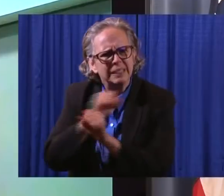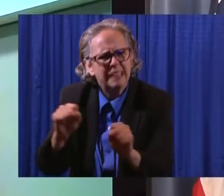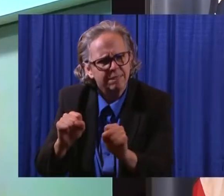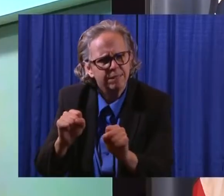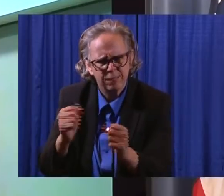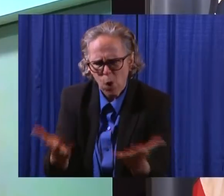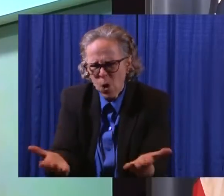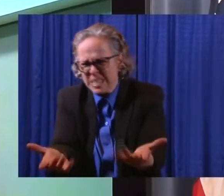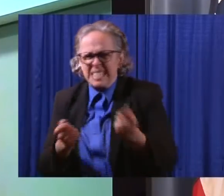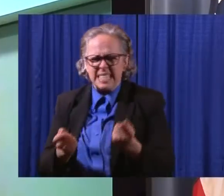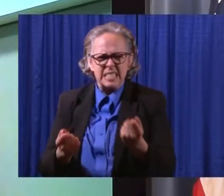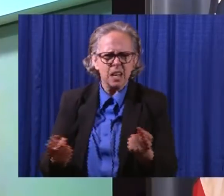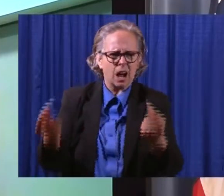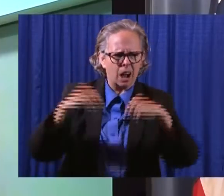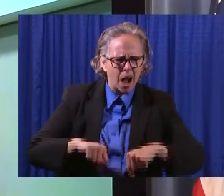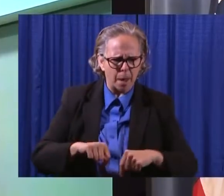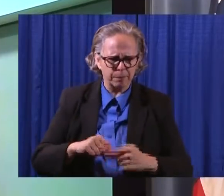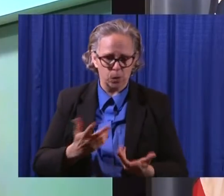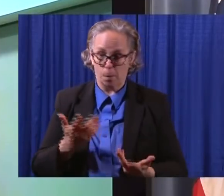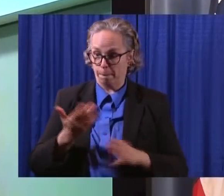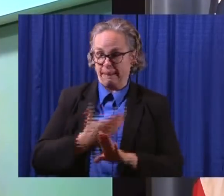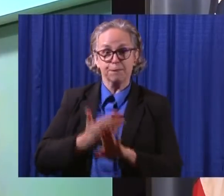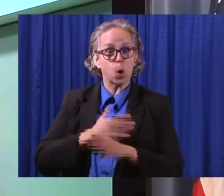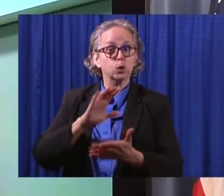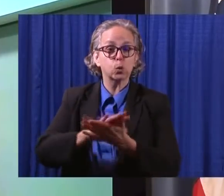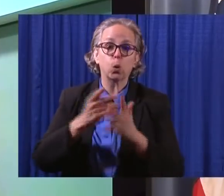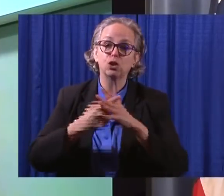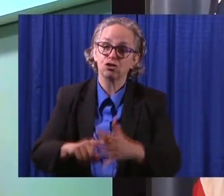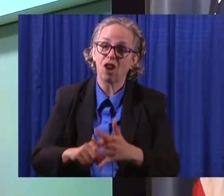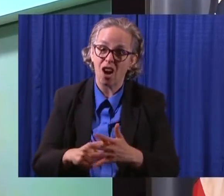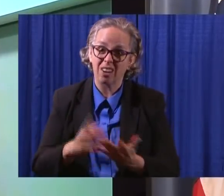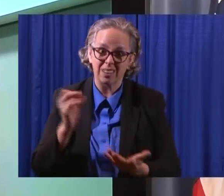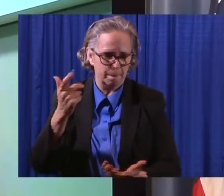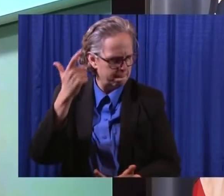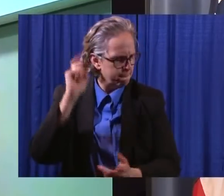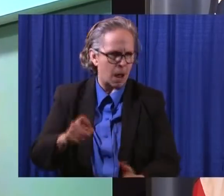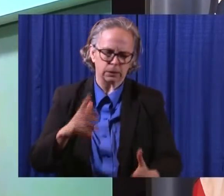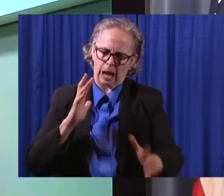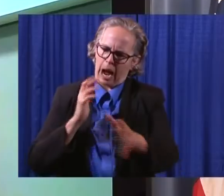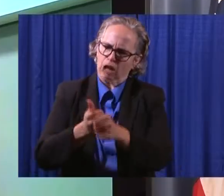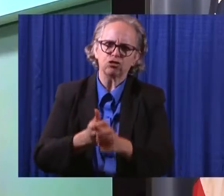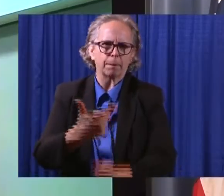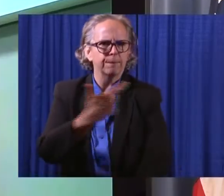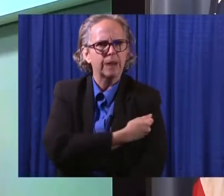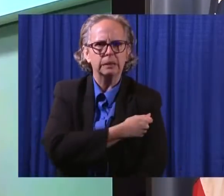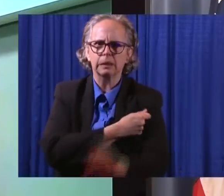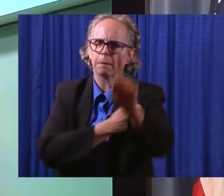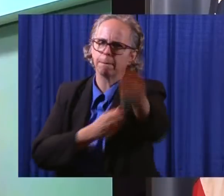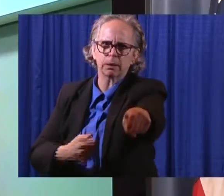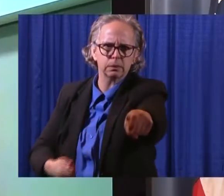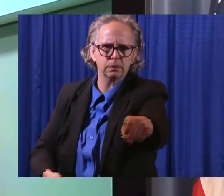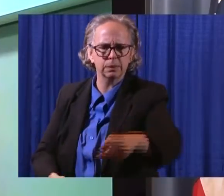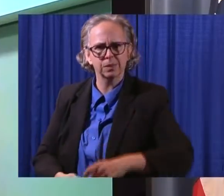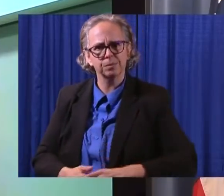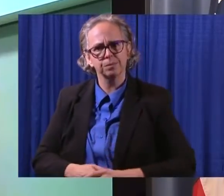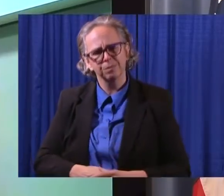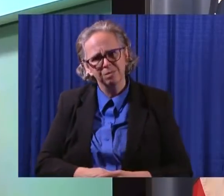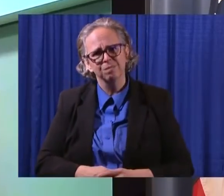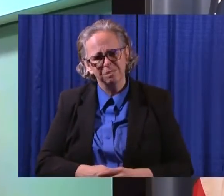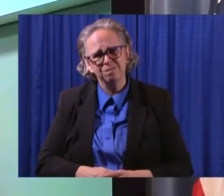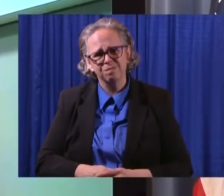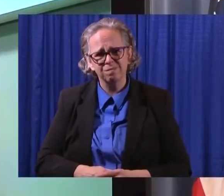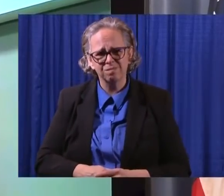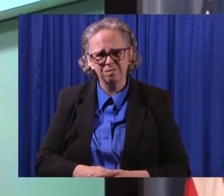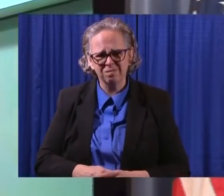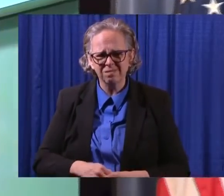of summer, end of summer, and start of school, where as children get back to school, we worry about there being a potential outbreak. And doctor,